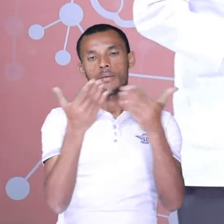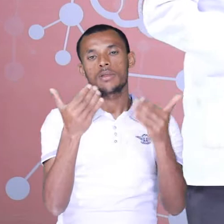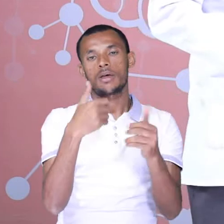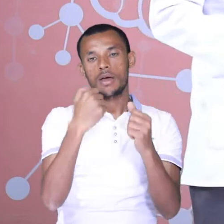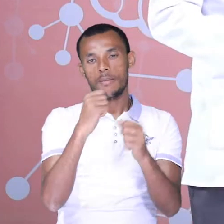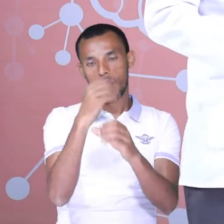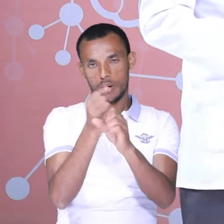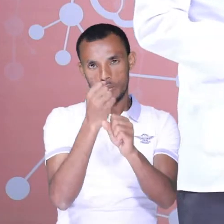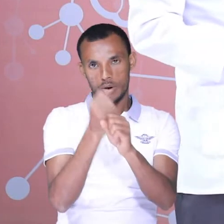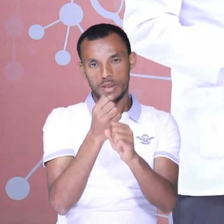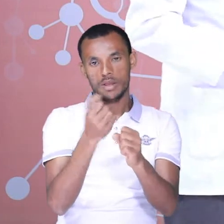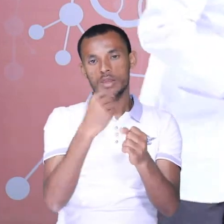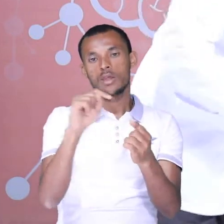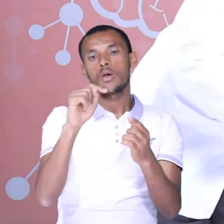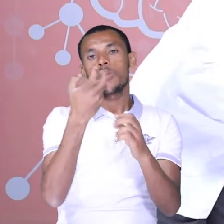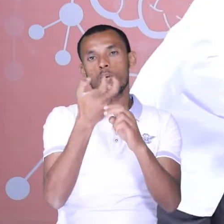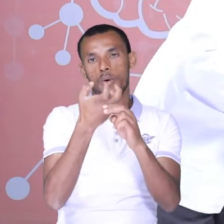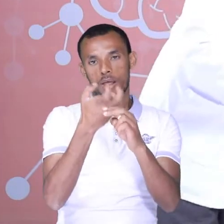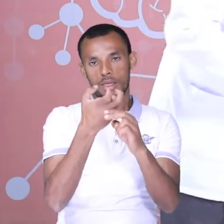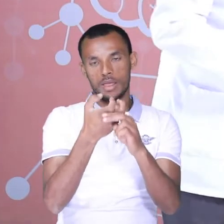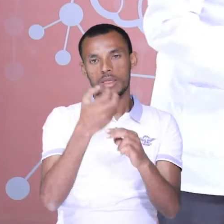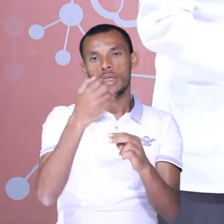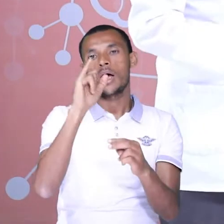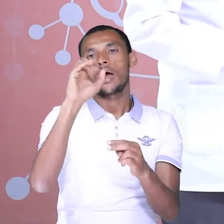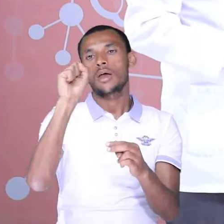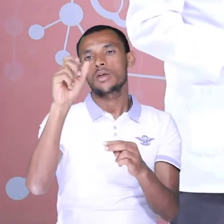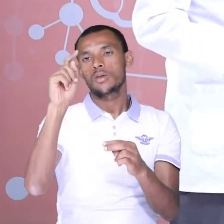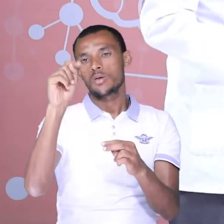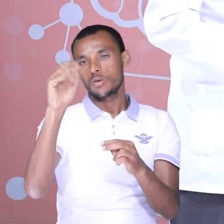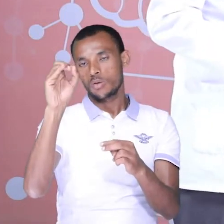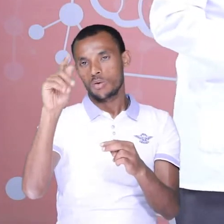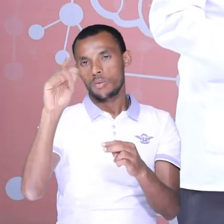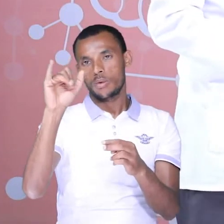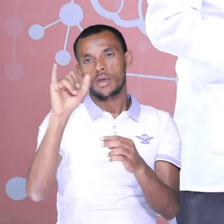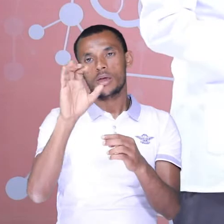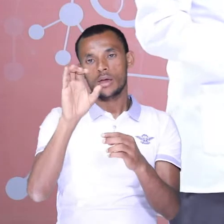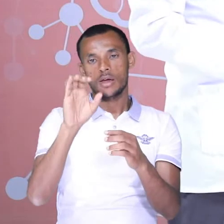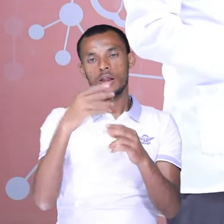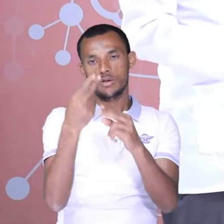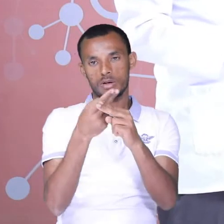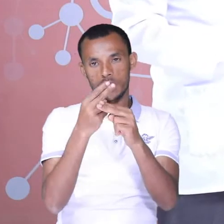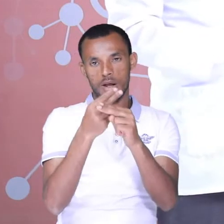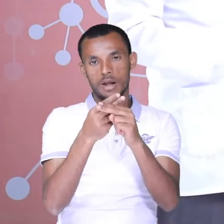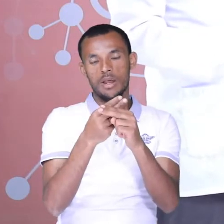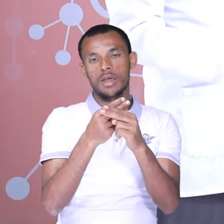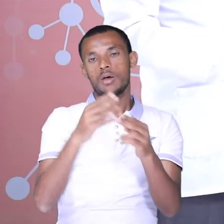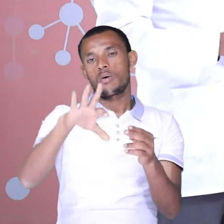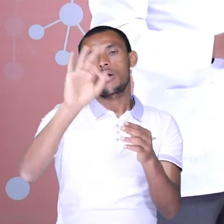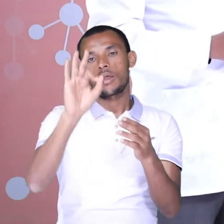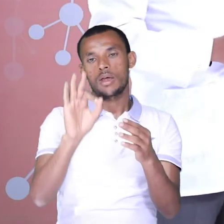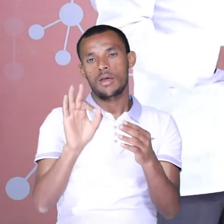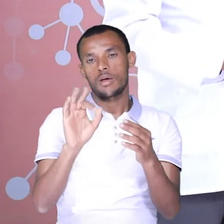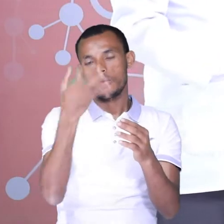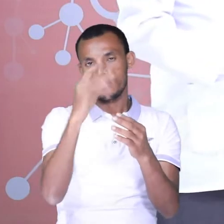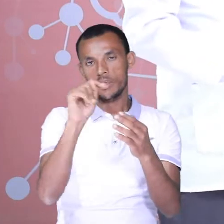the weighted average of the isotopic masses of naturally occurring isotopes of an element.